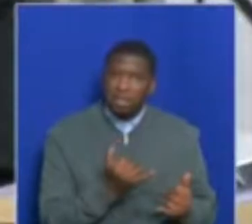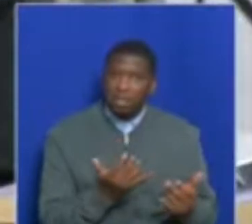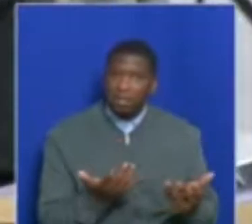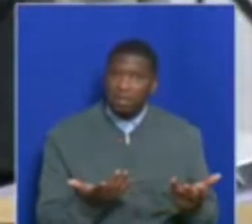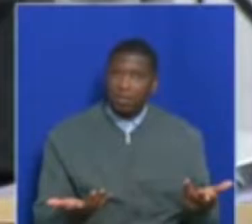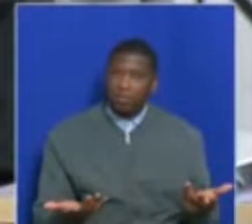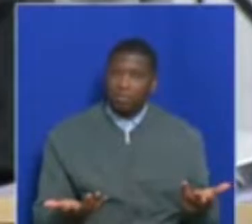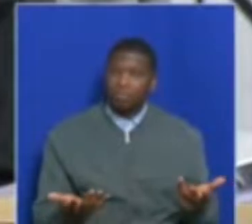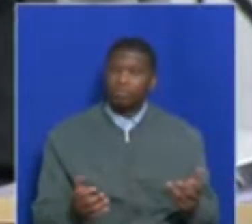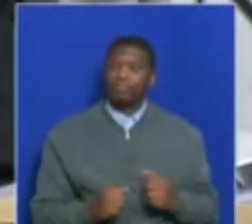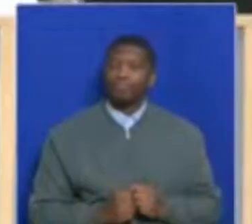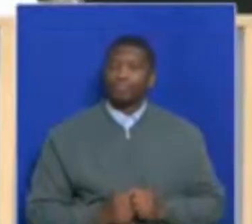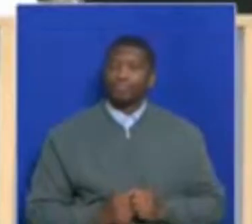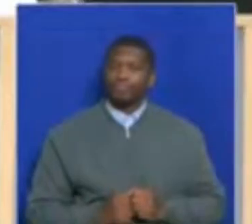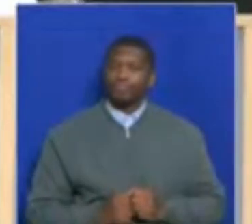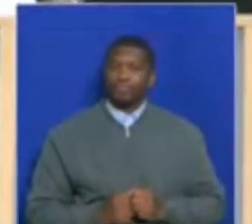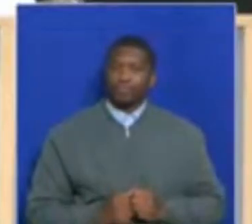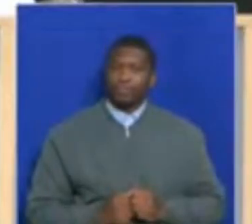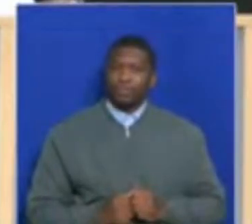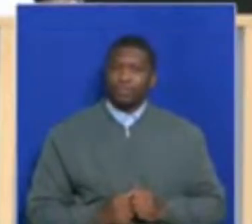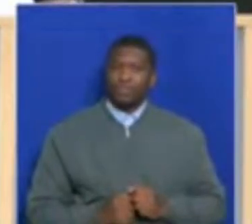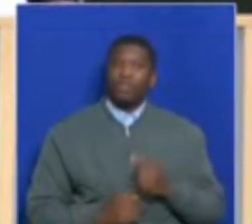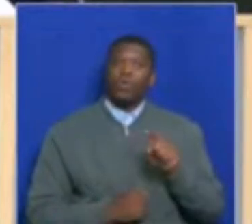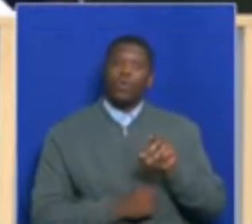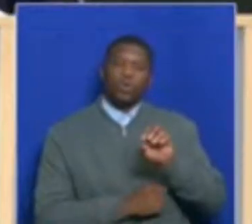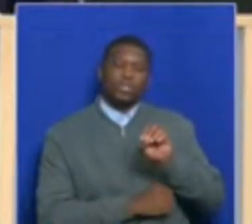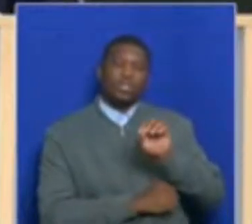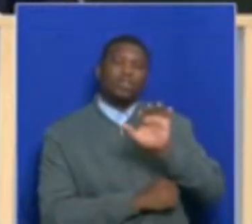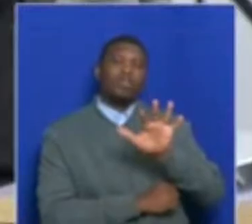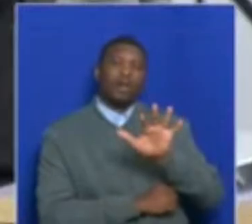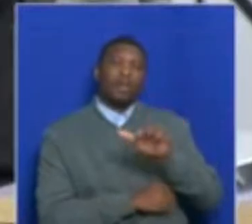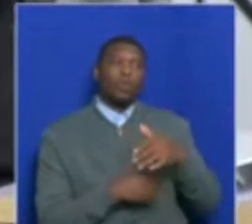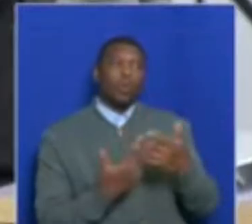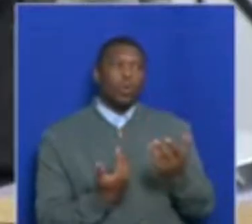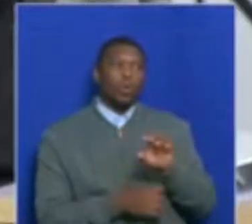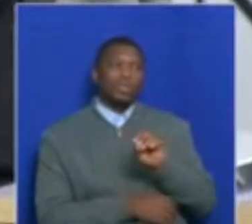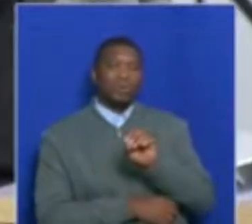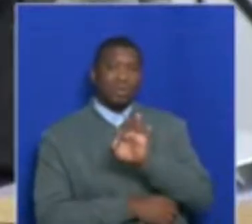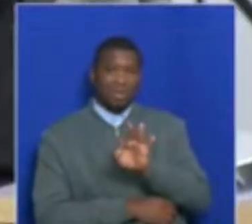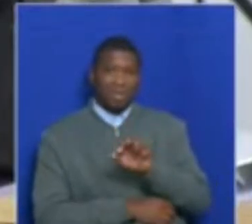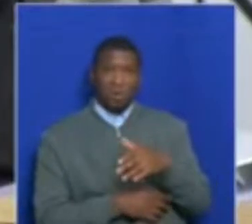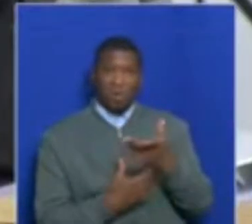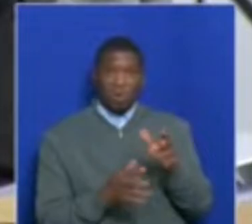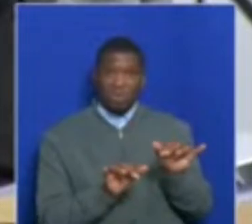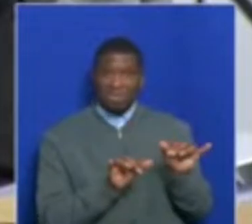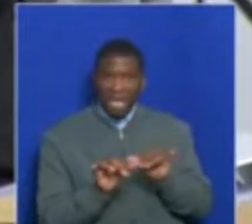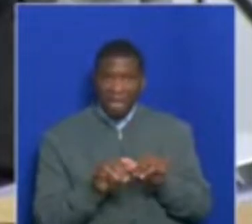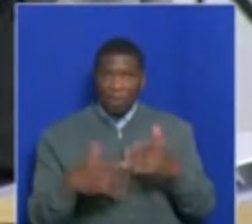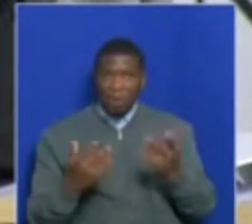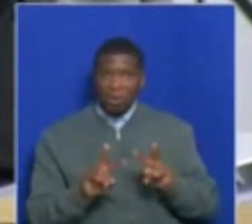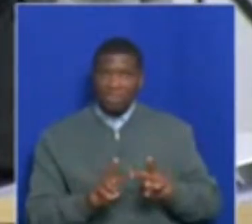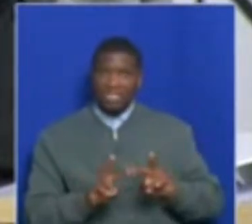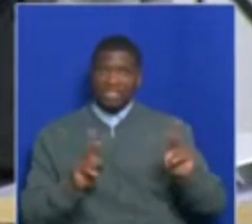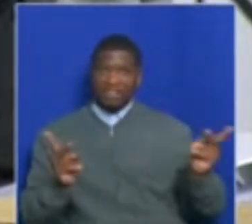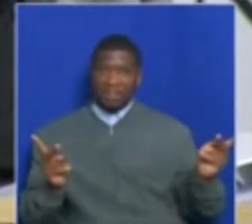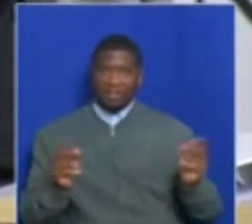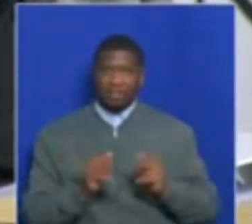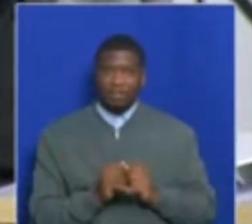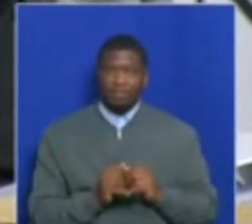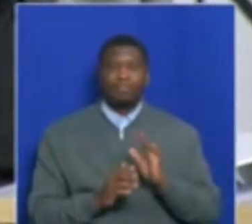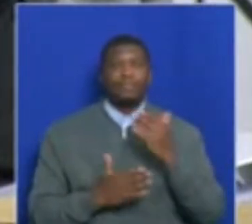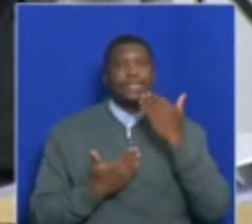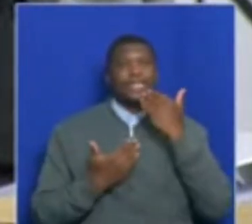Chair, on the 05 No, or the 03, or are they different cases? thank you, Chair. It's a typographical